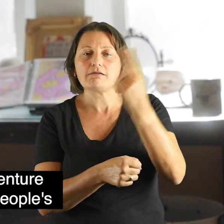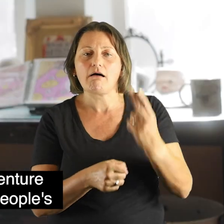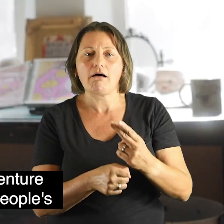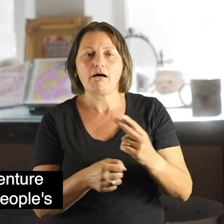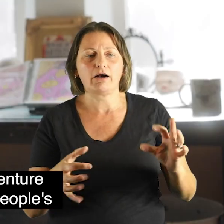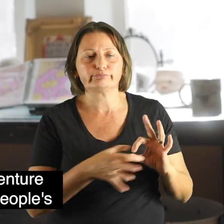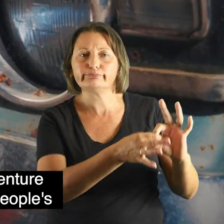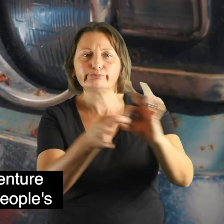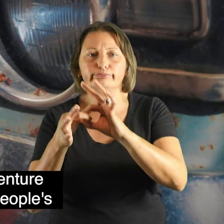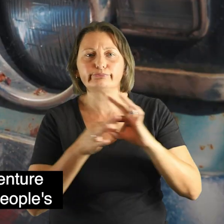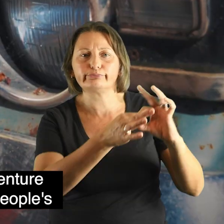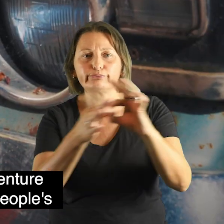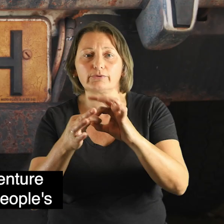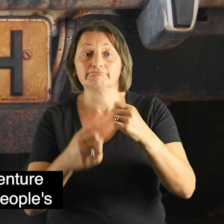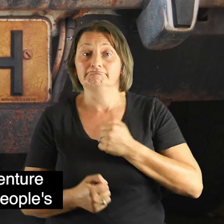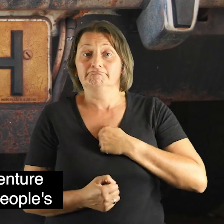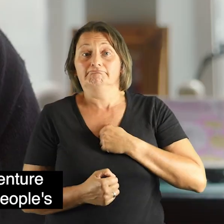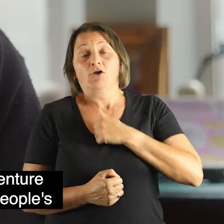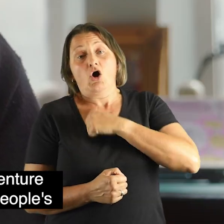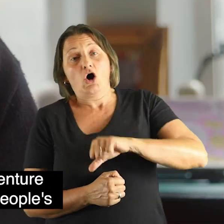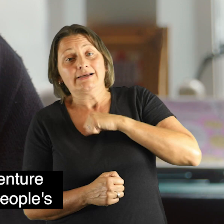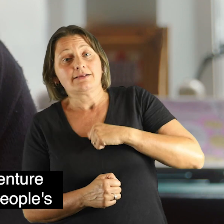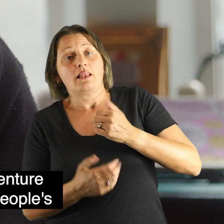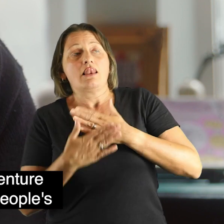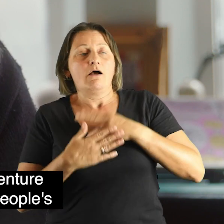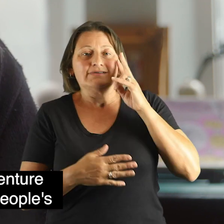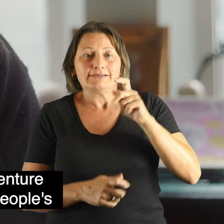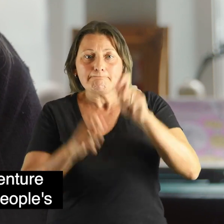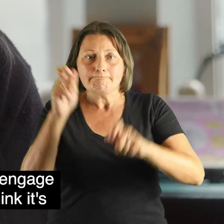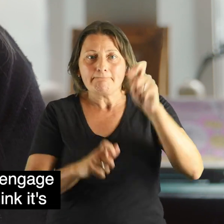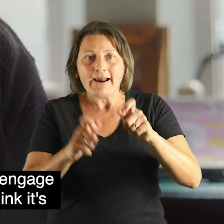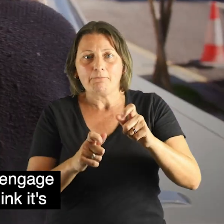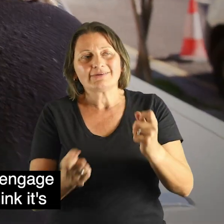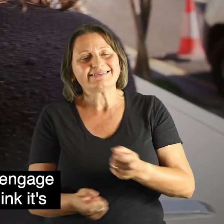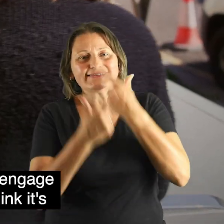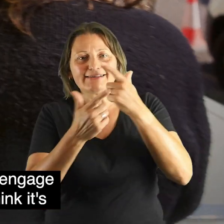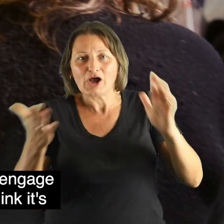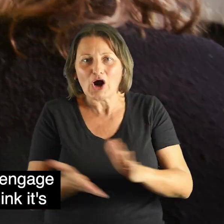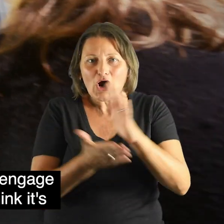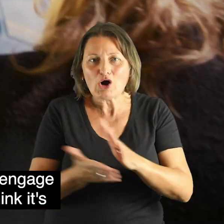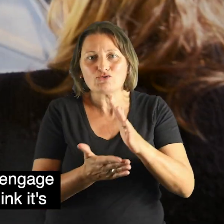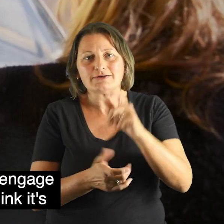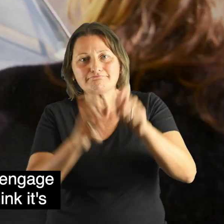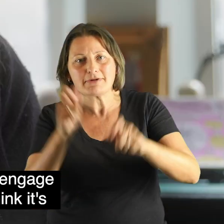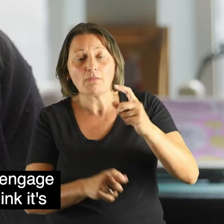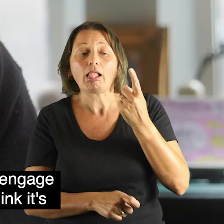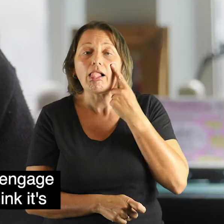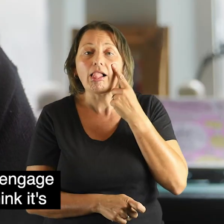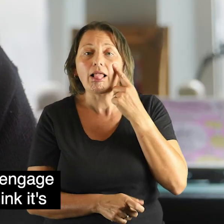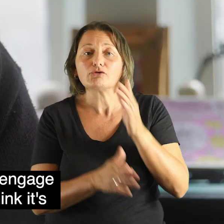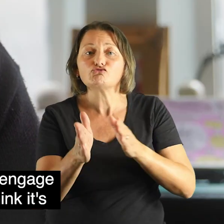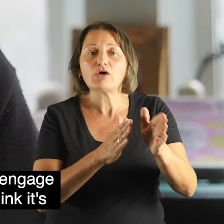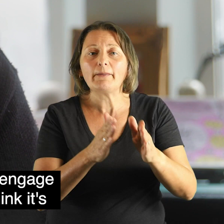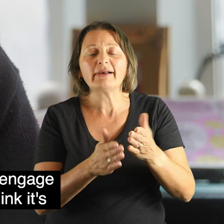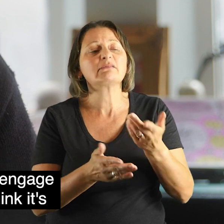joint venture. If I'm honest, I'd like to put a smile on people's face. I'd like people that don't normally engage